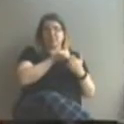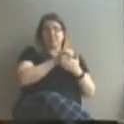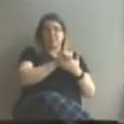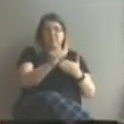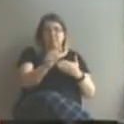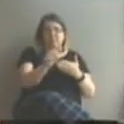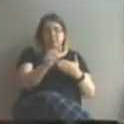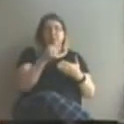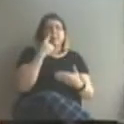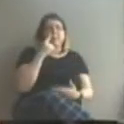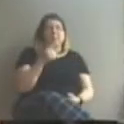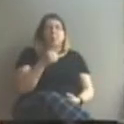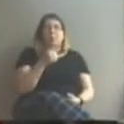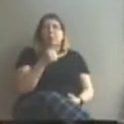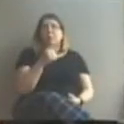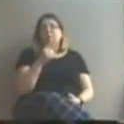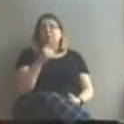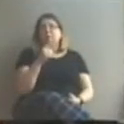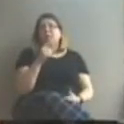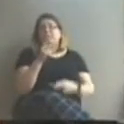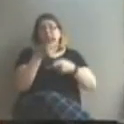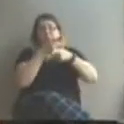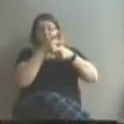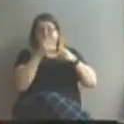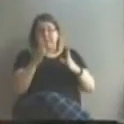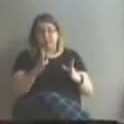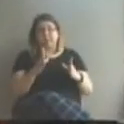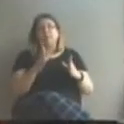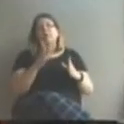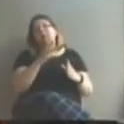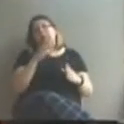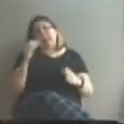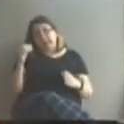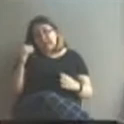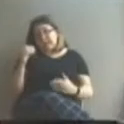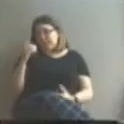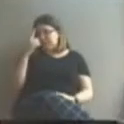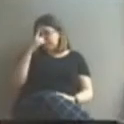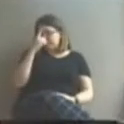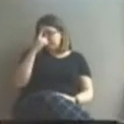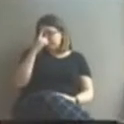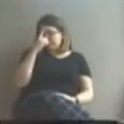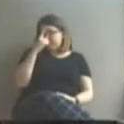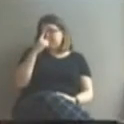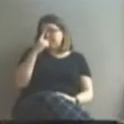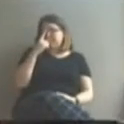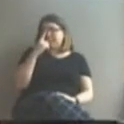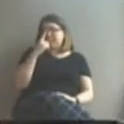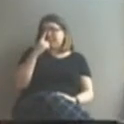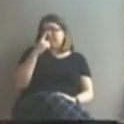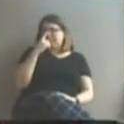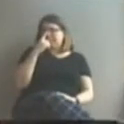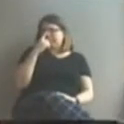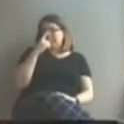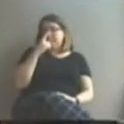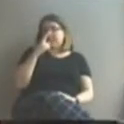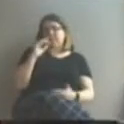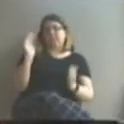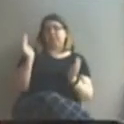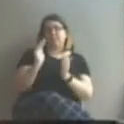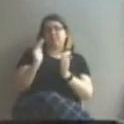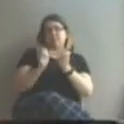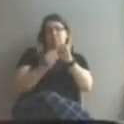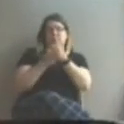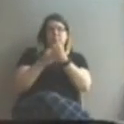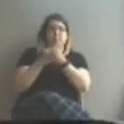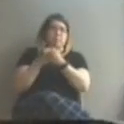$500,000 for the supervisors, and then as well as, I believe, the small amount of